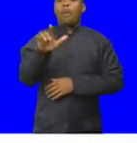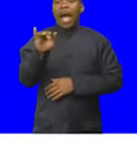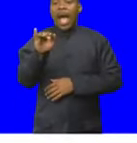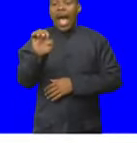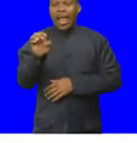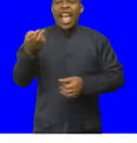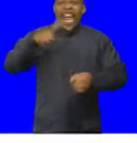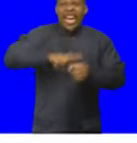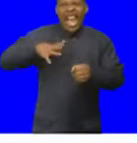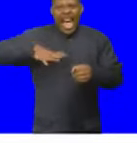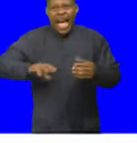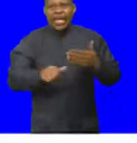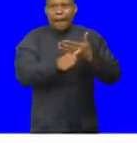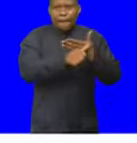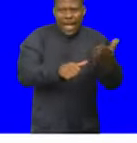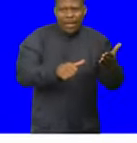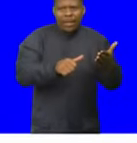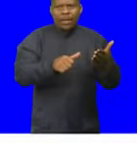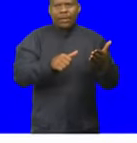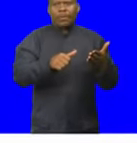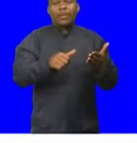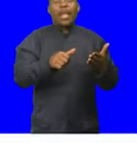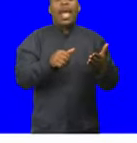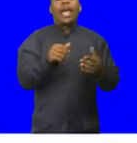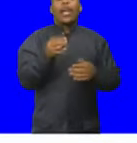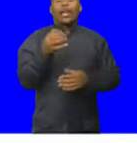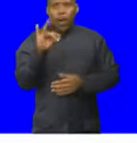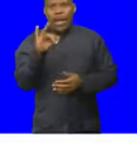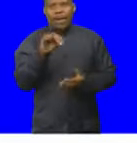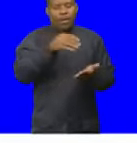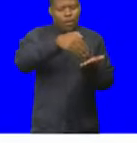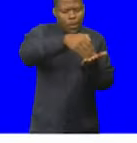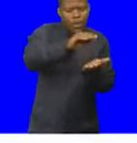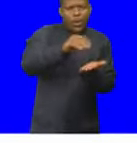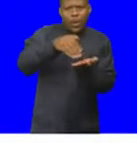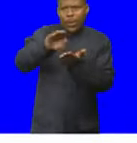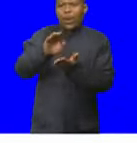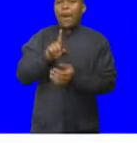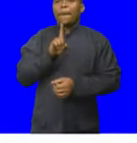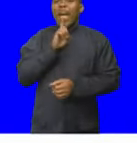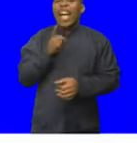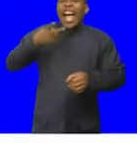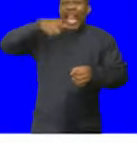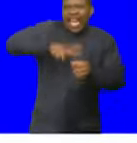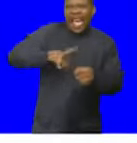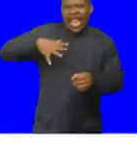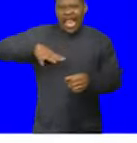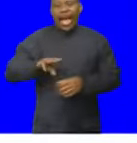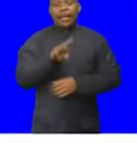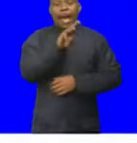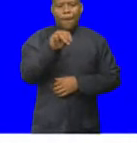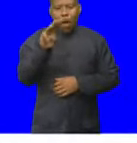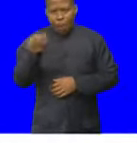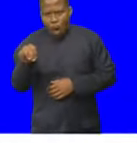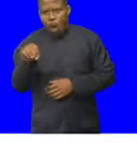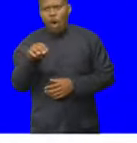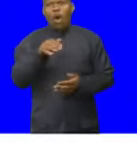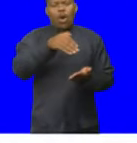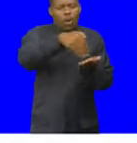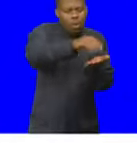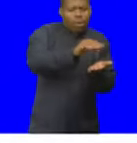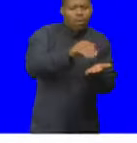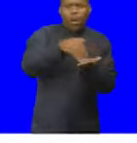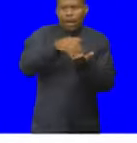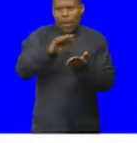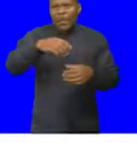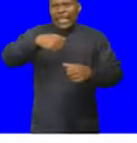labahola njalo mhla ka-20. So sifiso sethu-ke kokuthi nakulaba labahola ngamomo nabo kube nelilanga labo nje